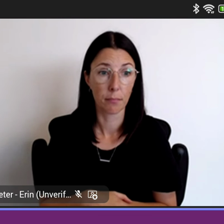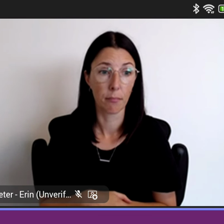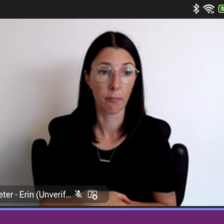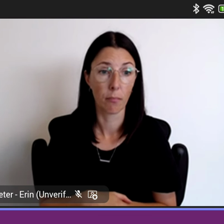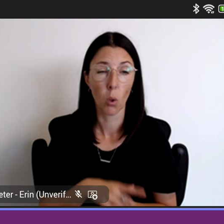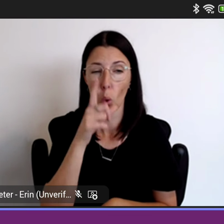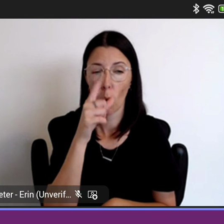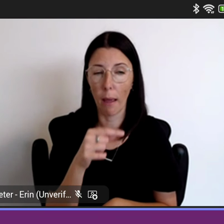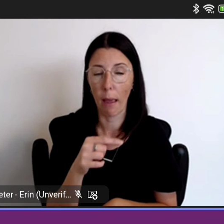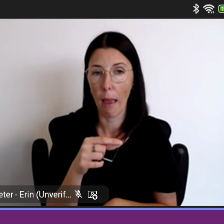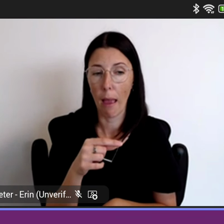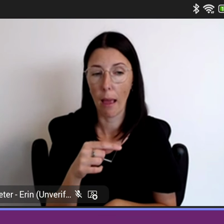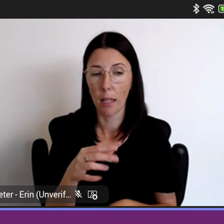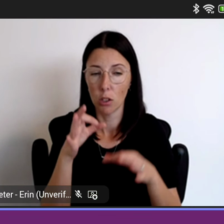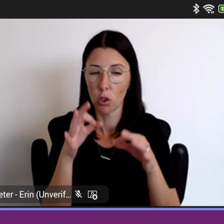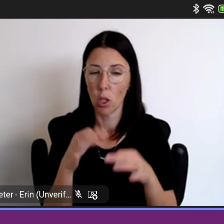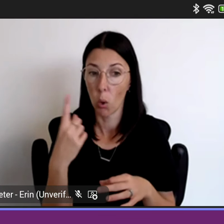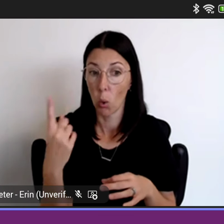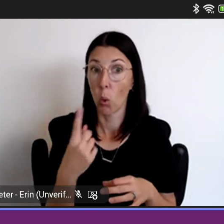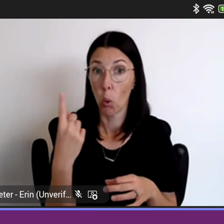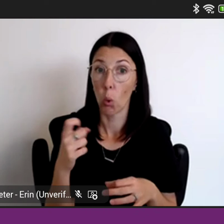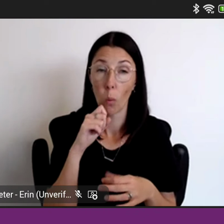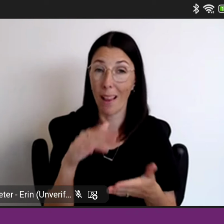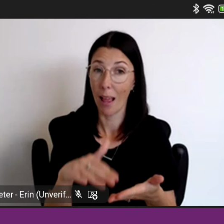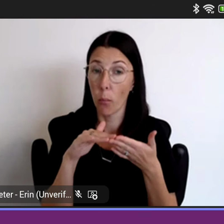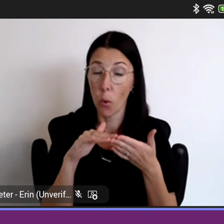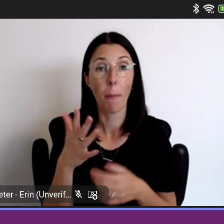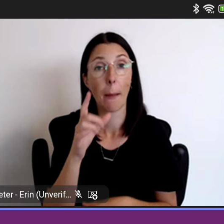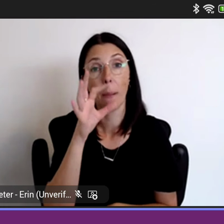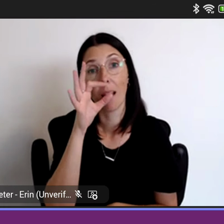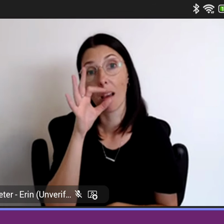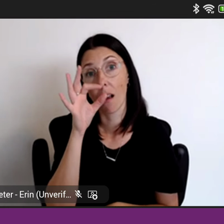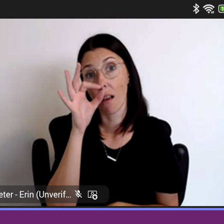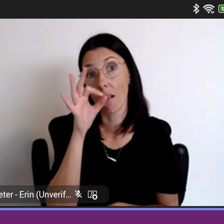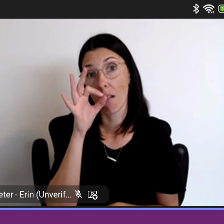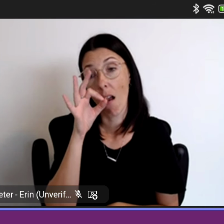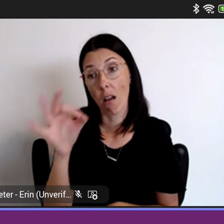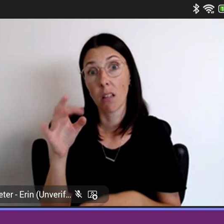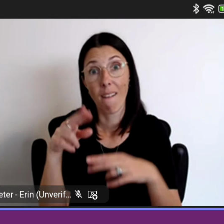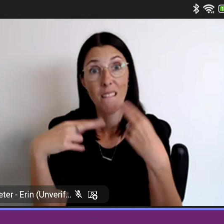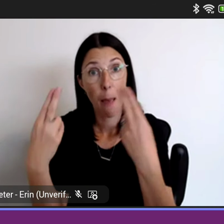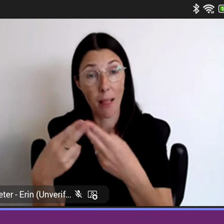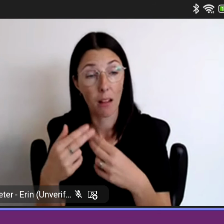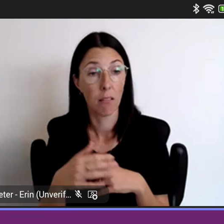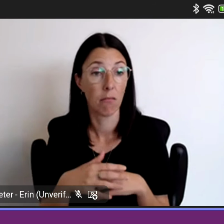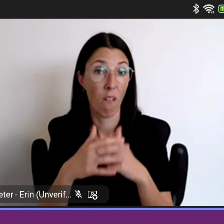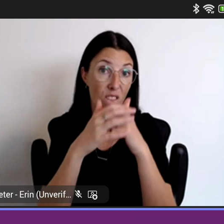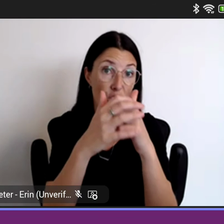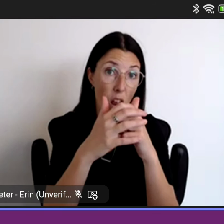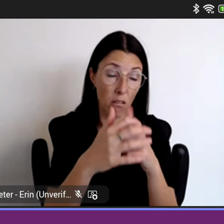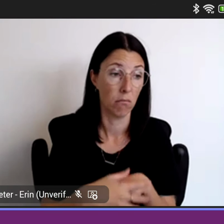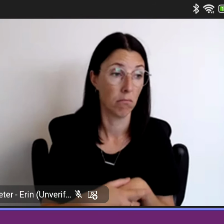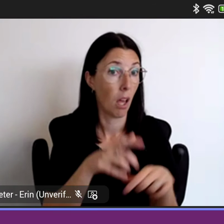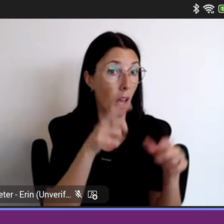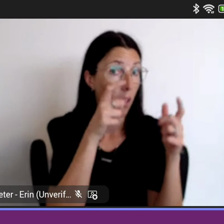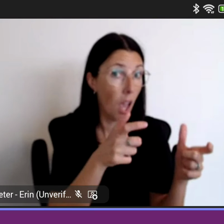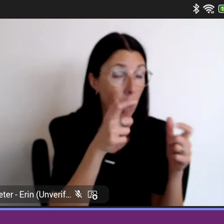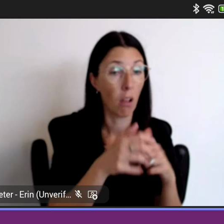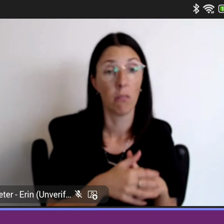For example, you could ask help from a family member, a friend, a carer, a